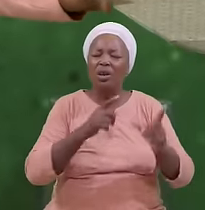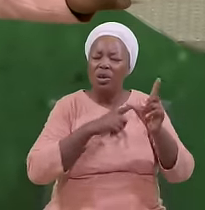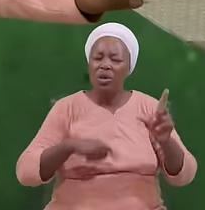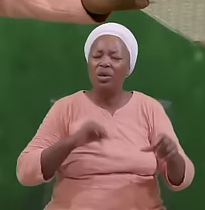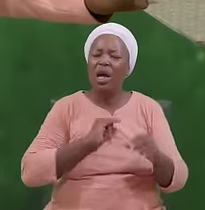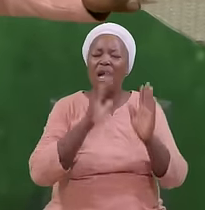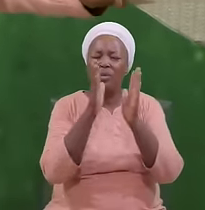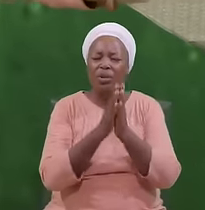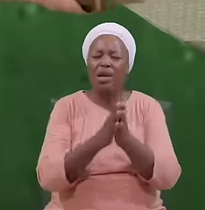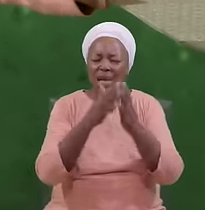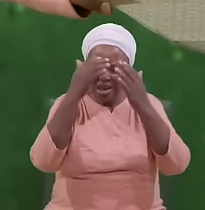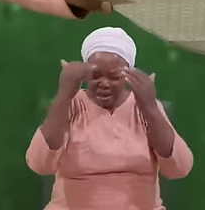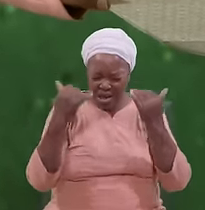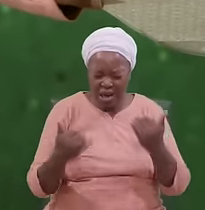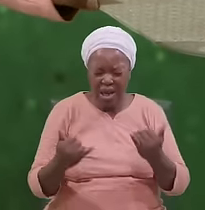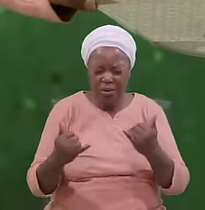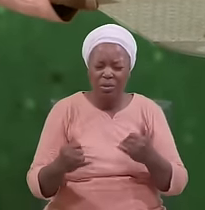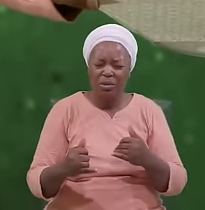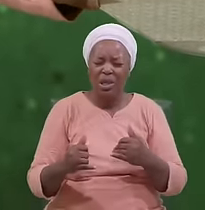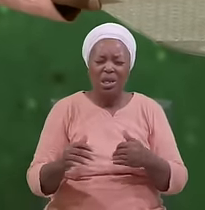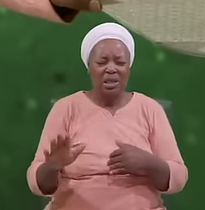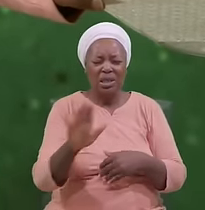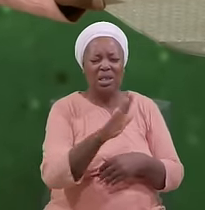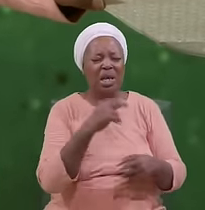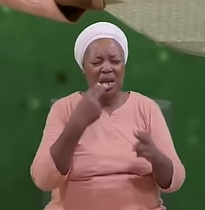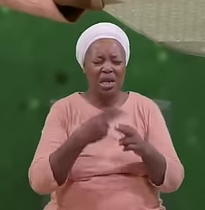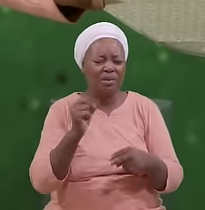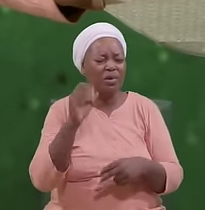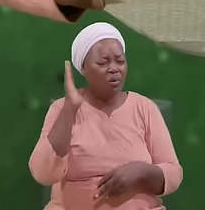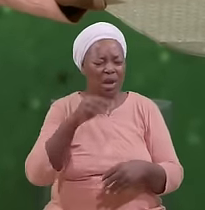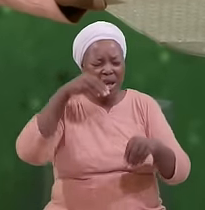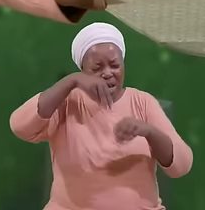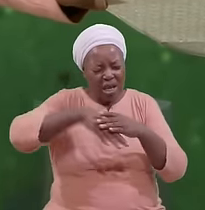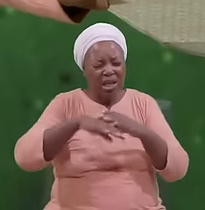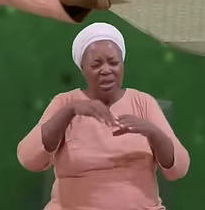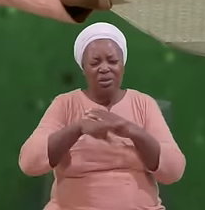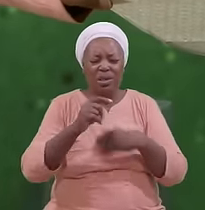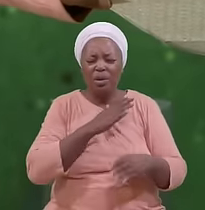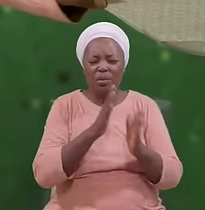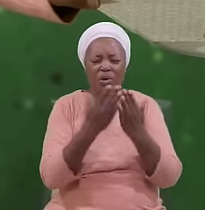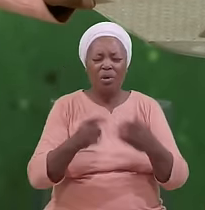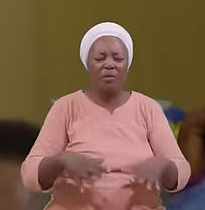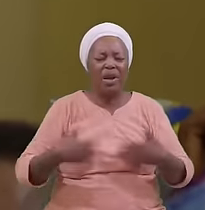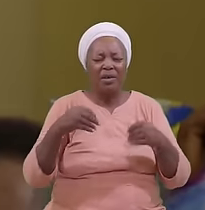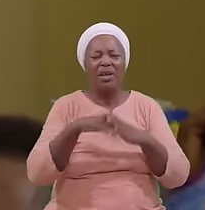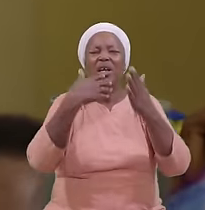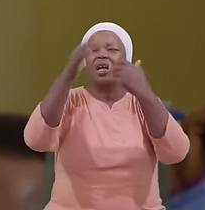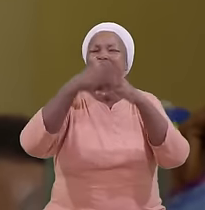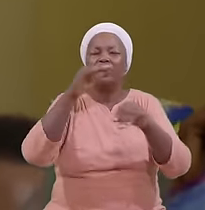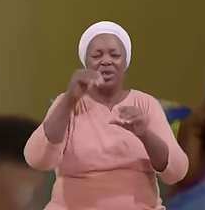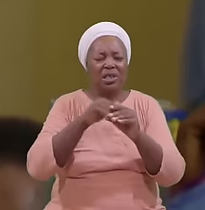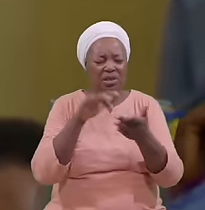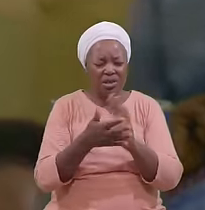pray right now, their names will enter into the book of life in heaven in Jesus'